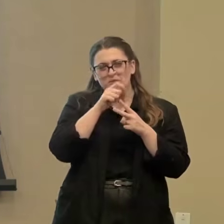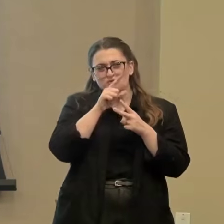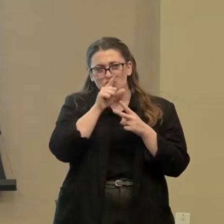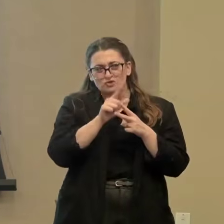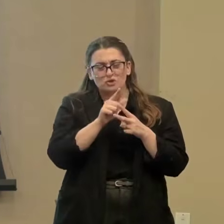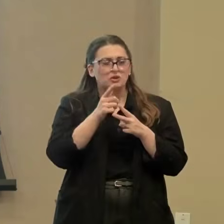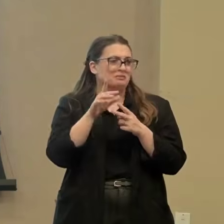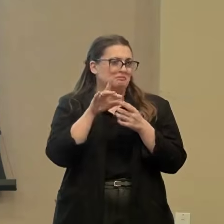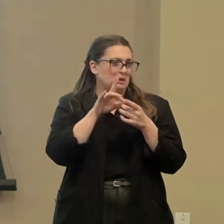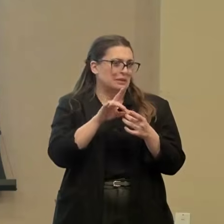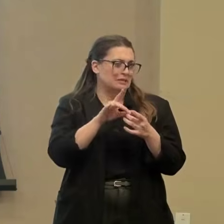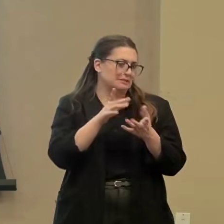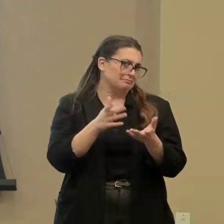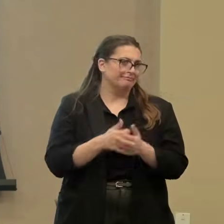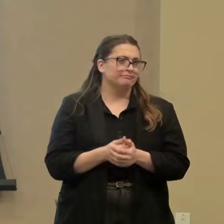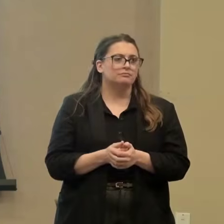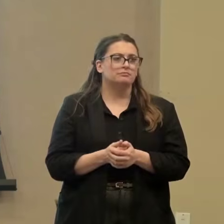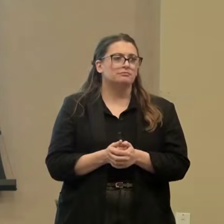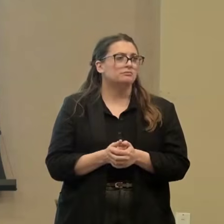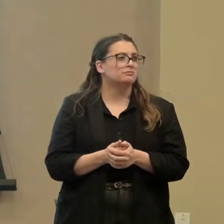about any association.